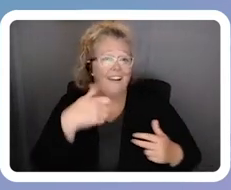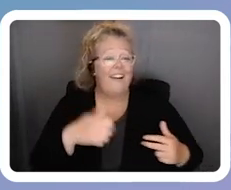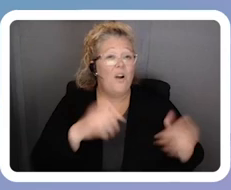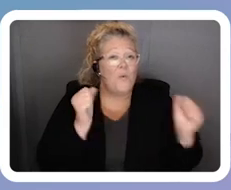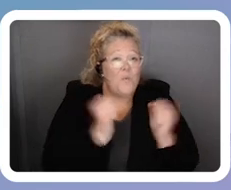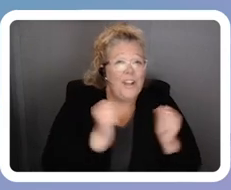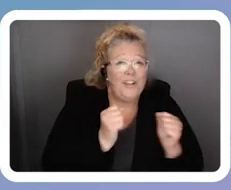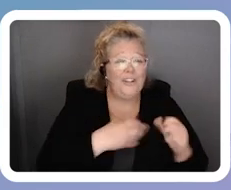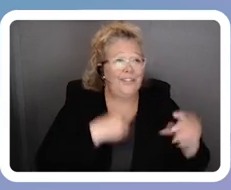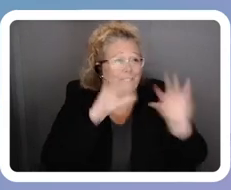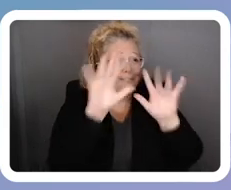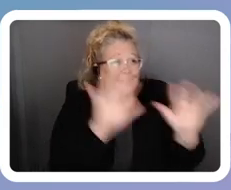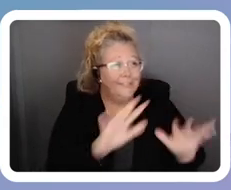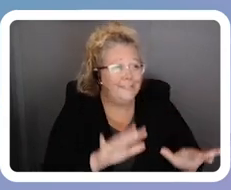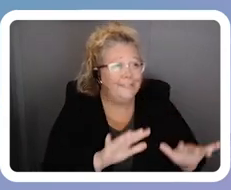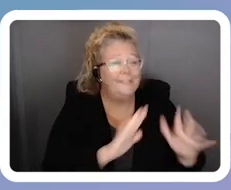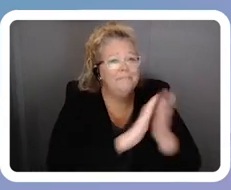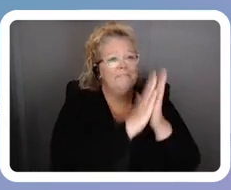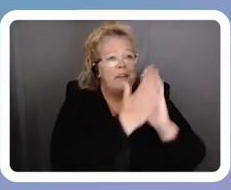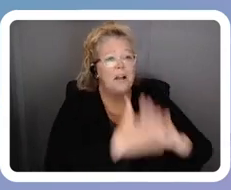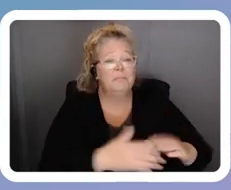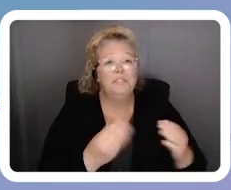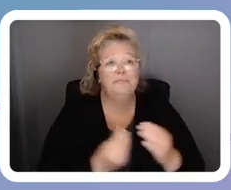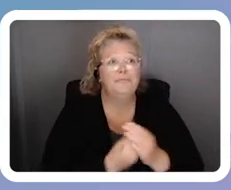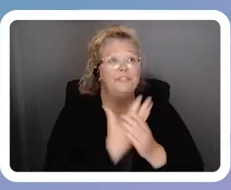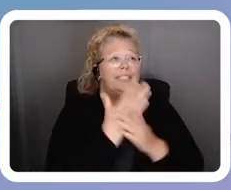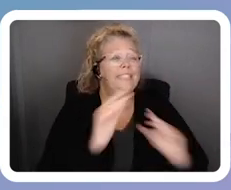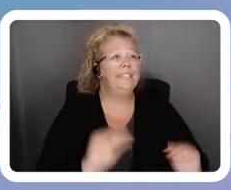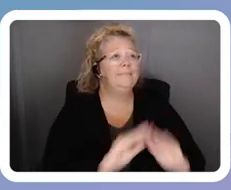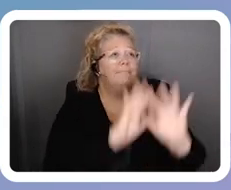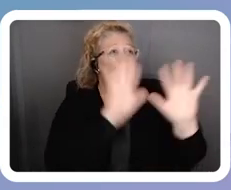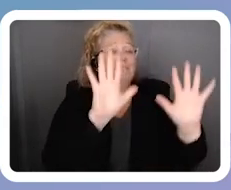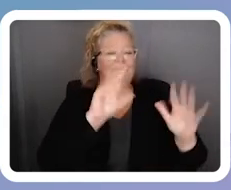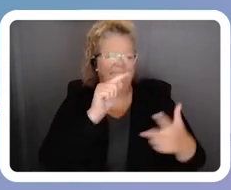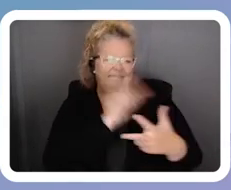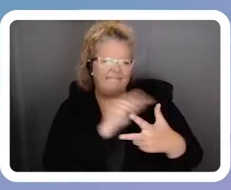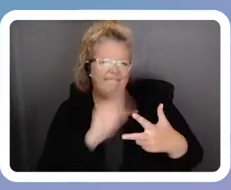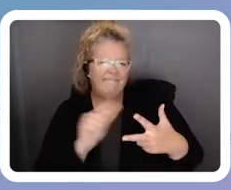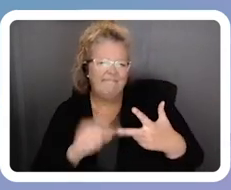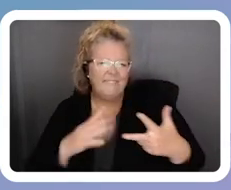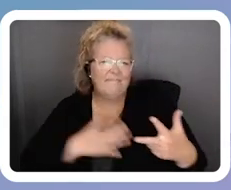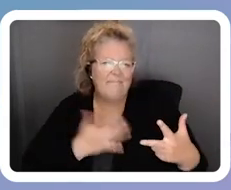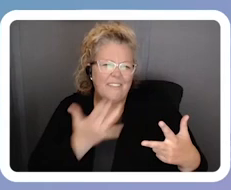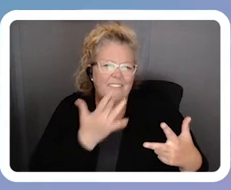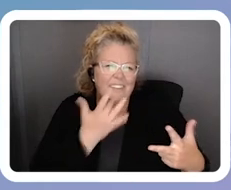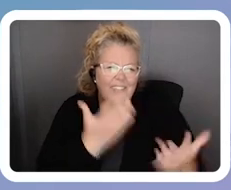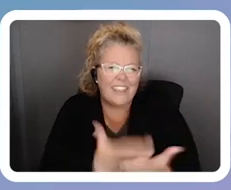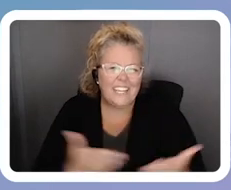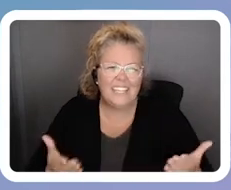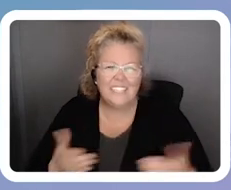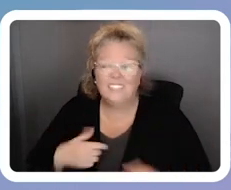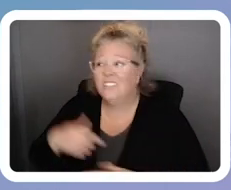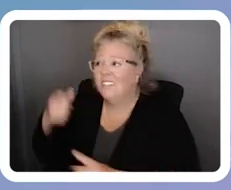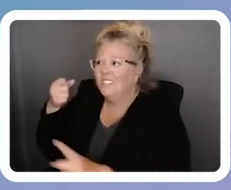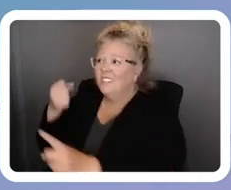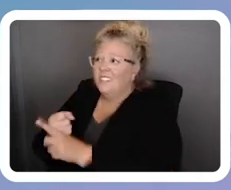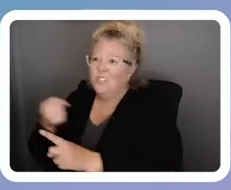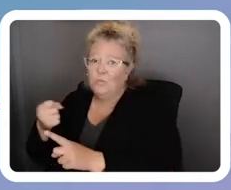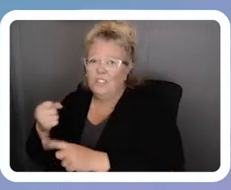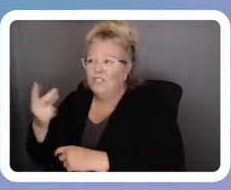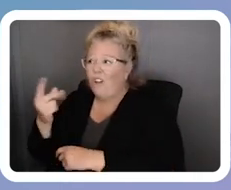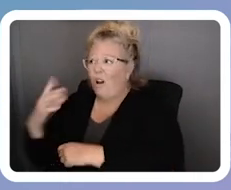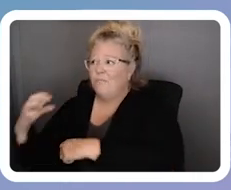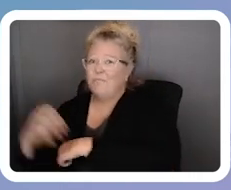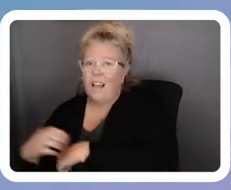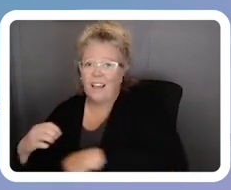white winters that melt into springs. These are a few of my favorite things. When the